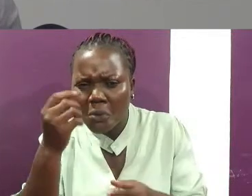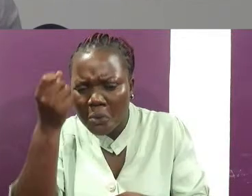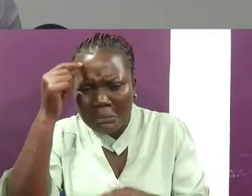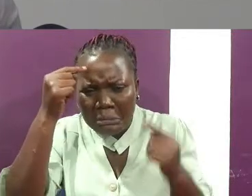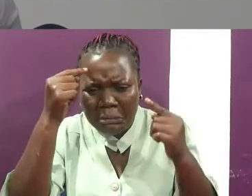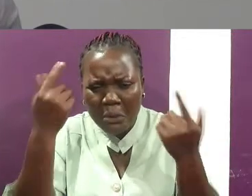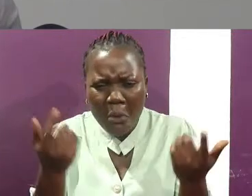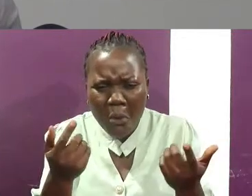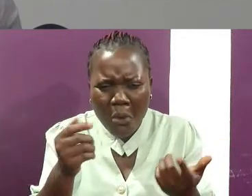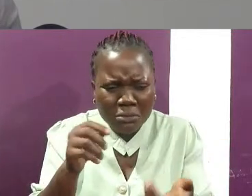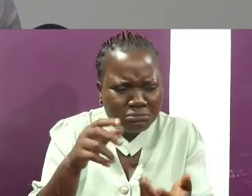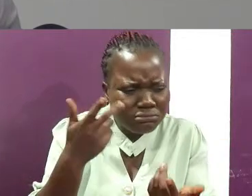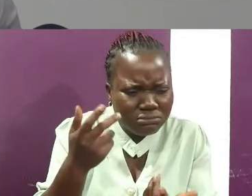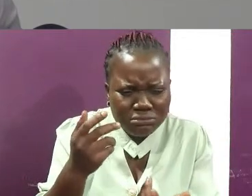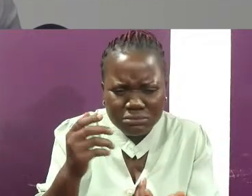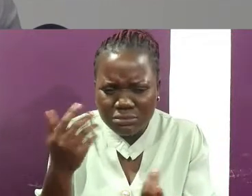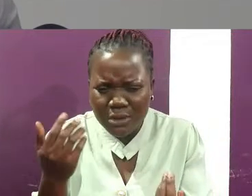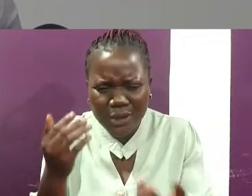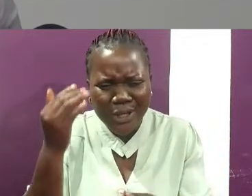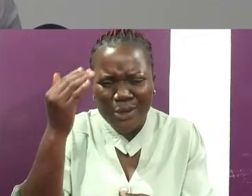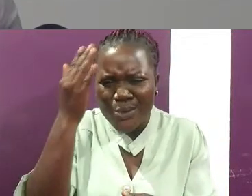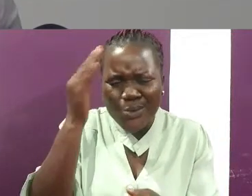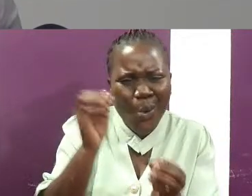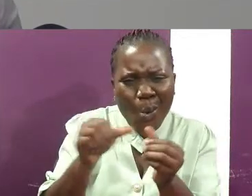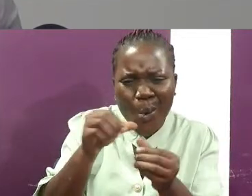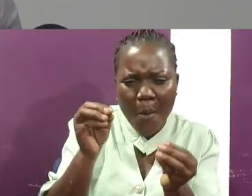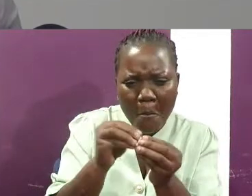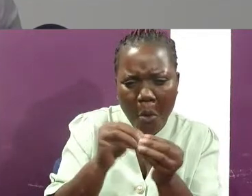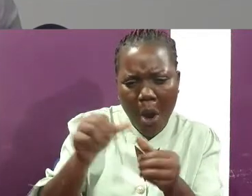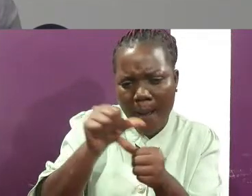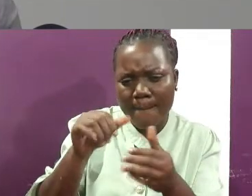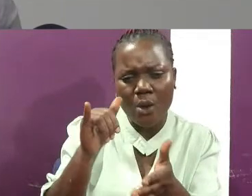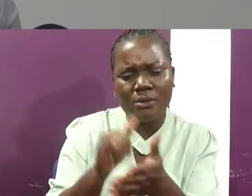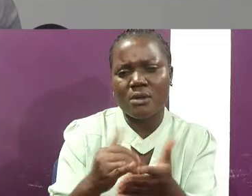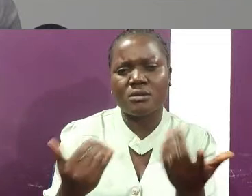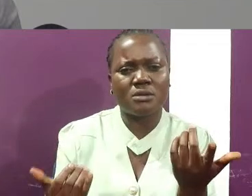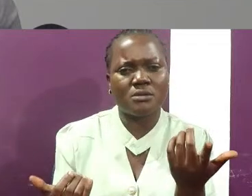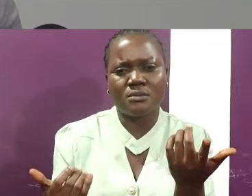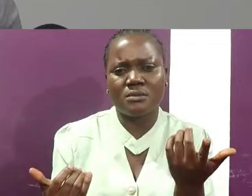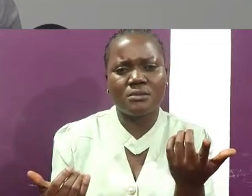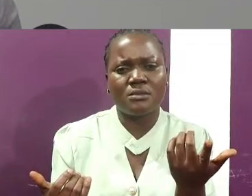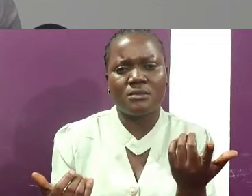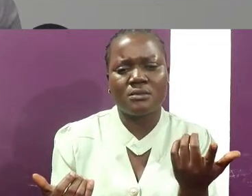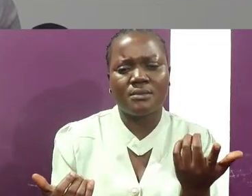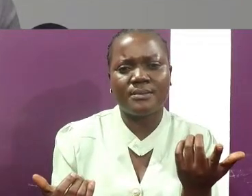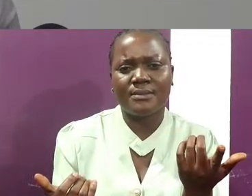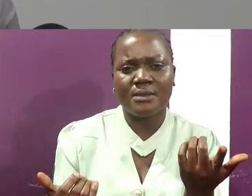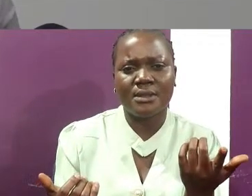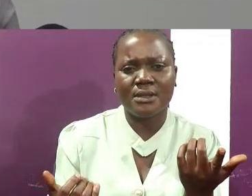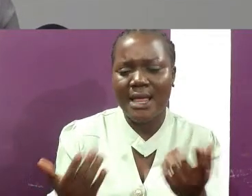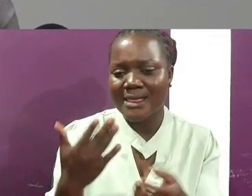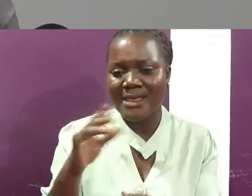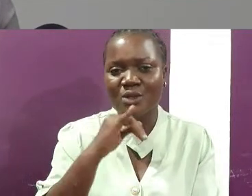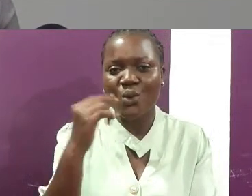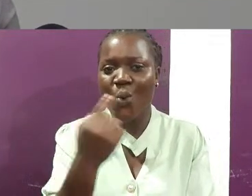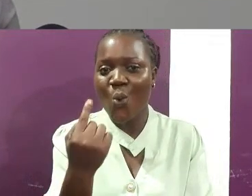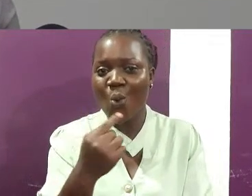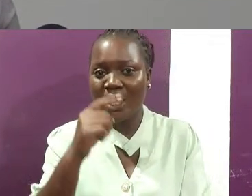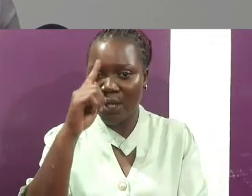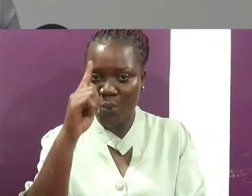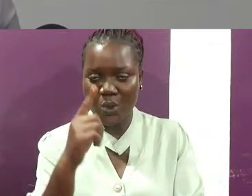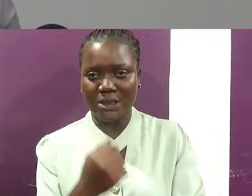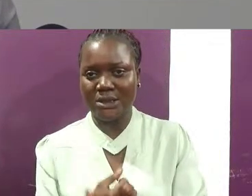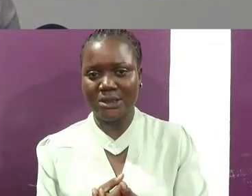about God establishing one church, okay, and there is only one, as you say,